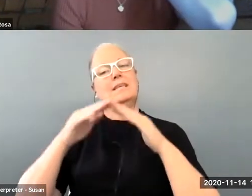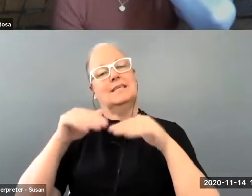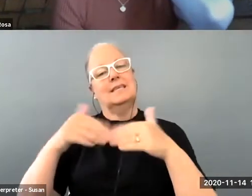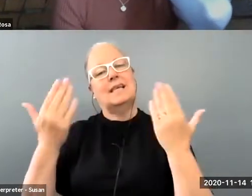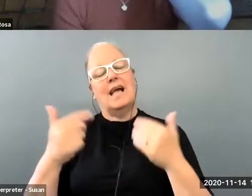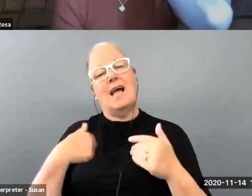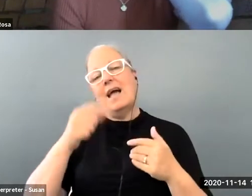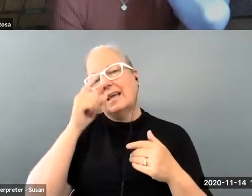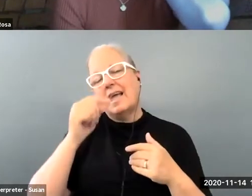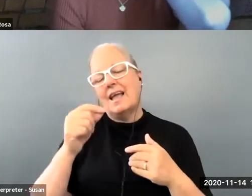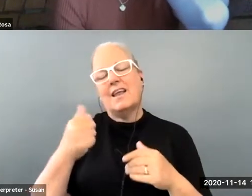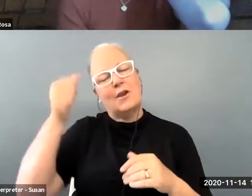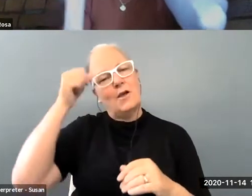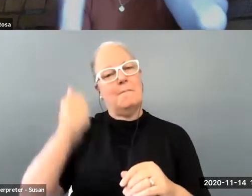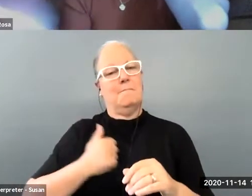history of,